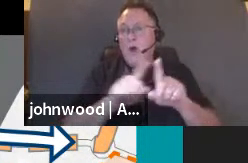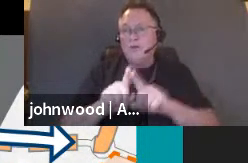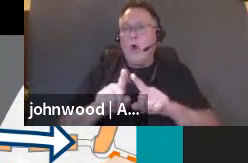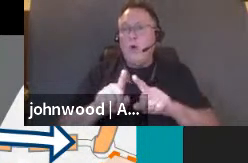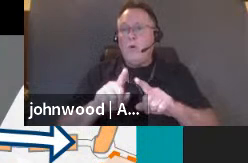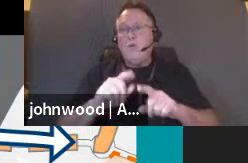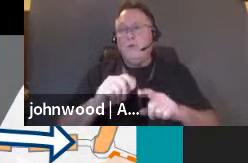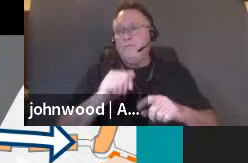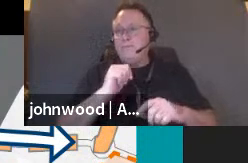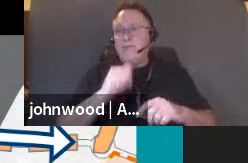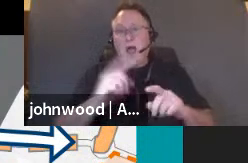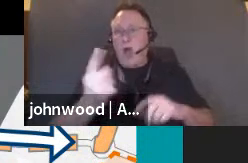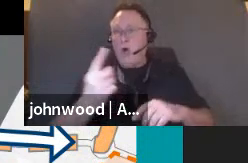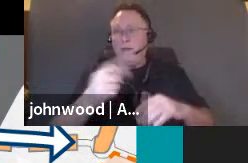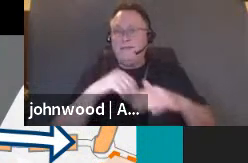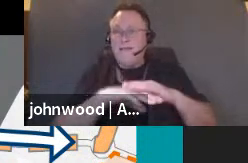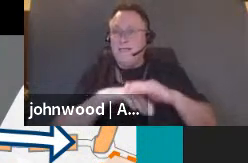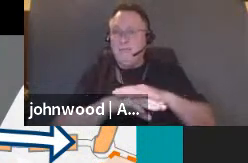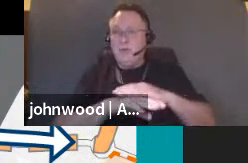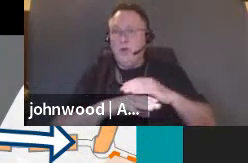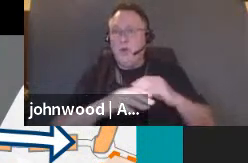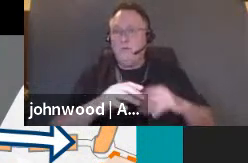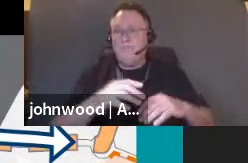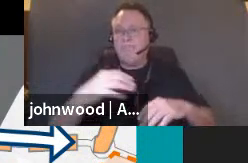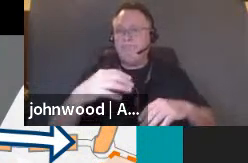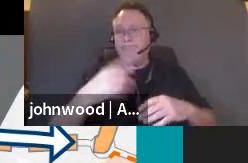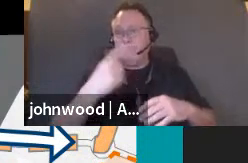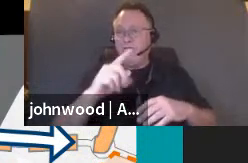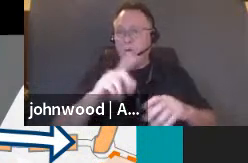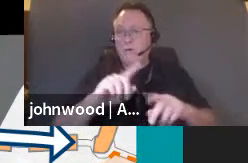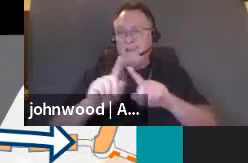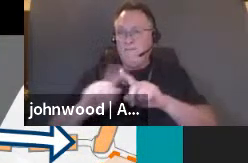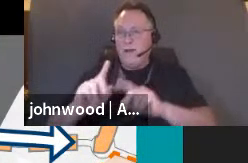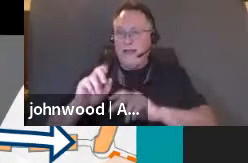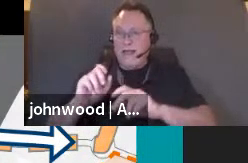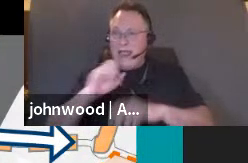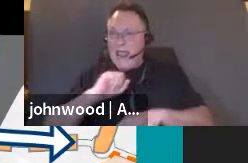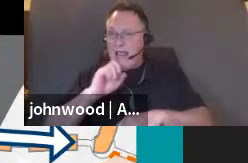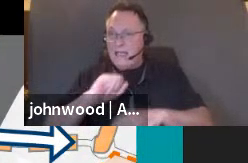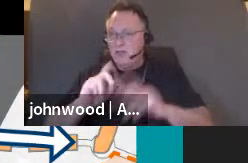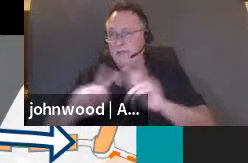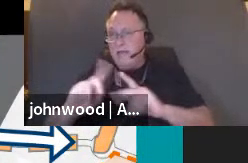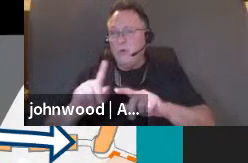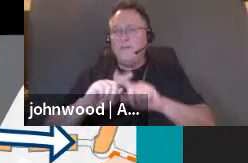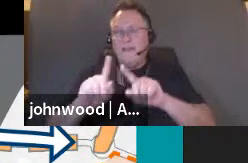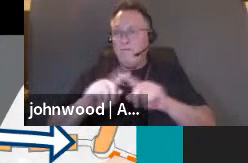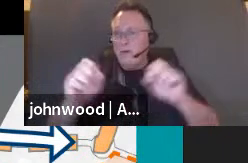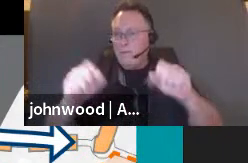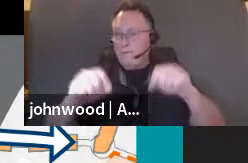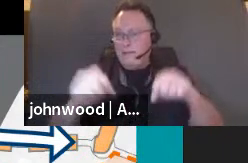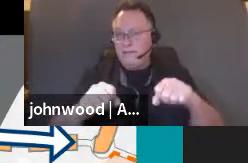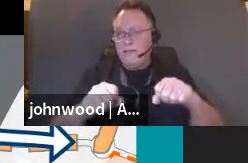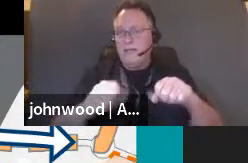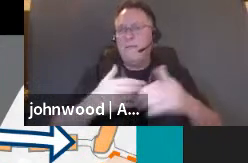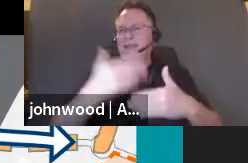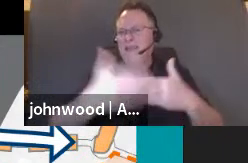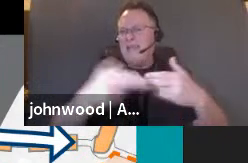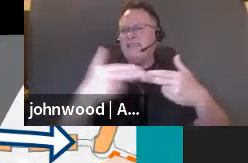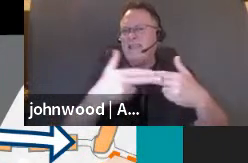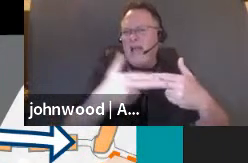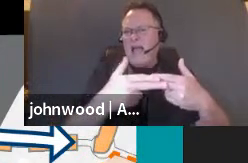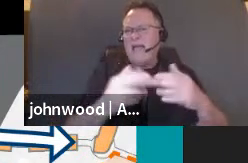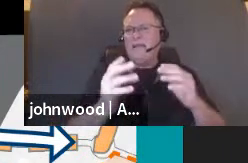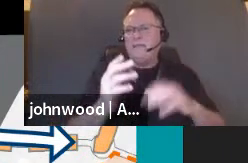or conveniently accessible for people of different ages or different abilities. So in the next few slides, I'm going to talk to you about